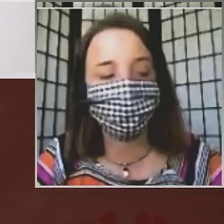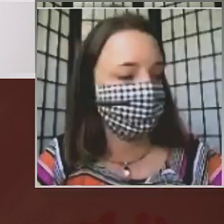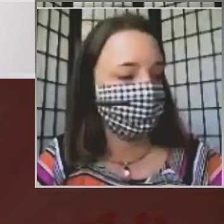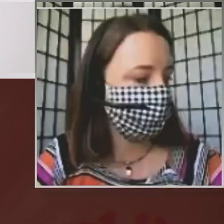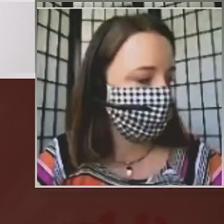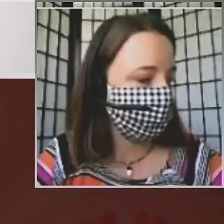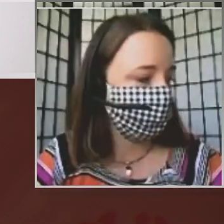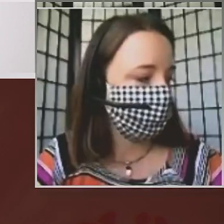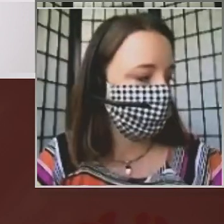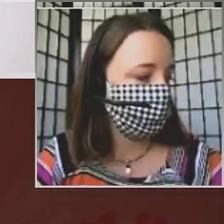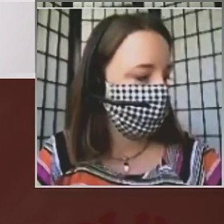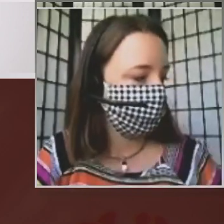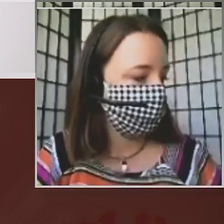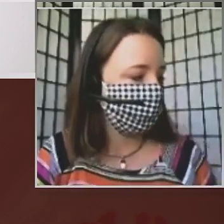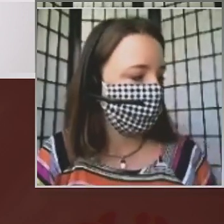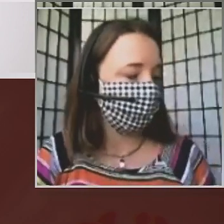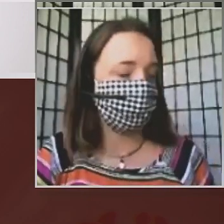virus has about a